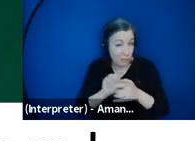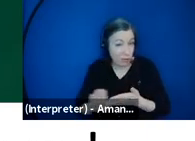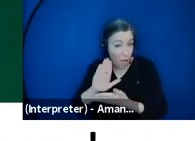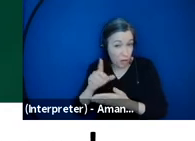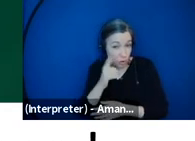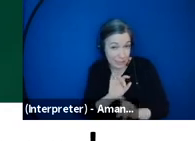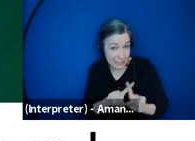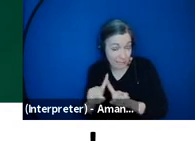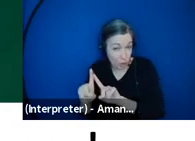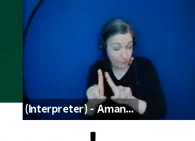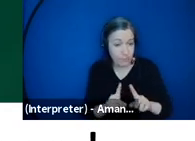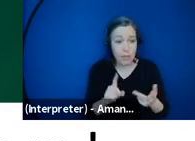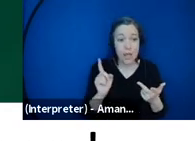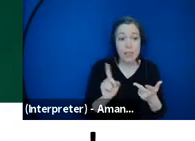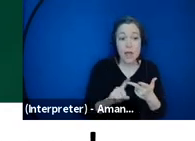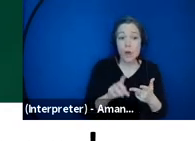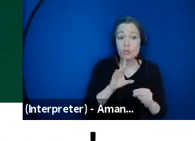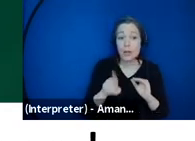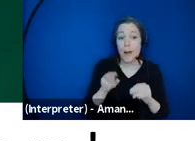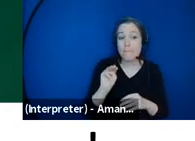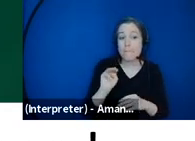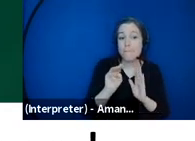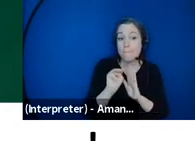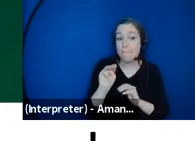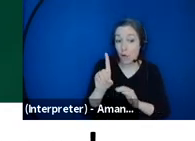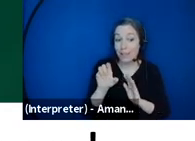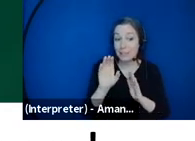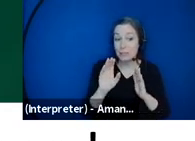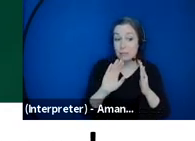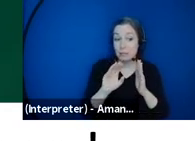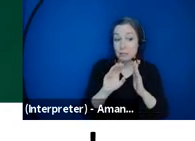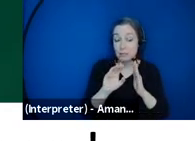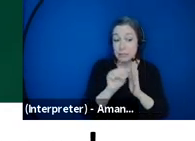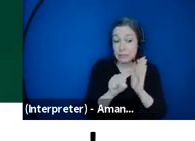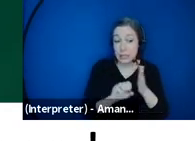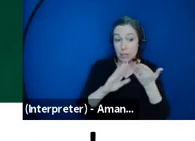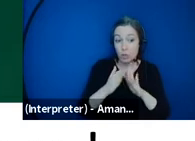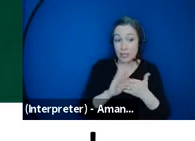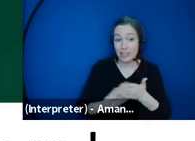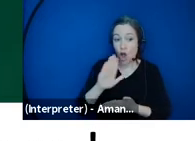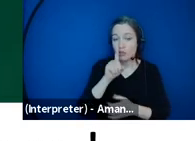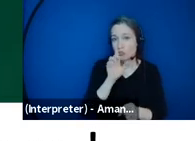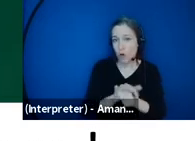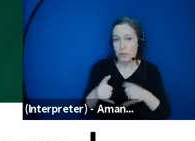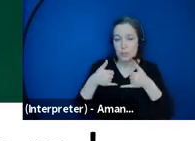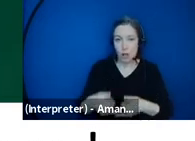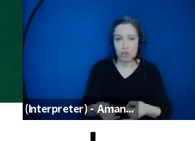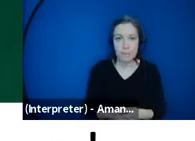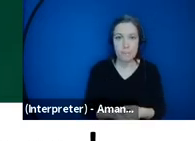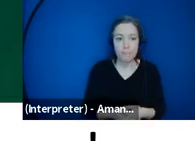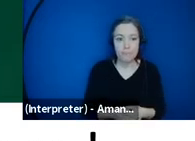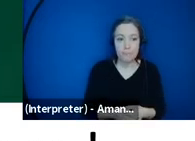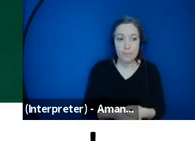Community College promise scholarship. So for those of you that are not aware, the state of Maryland does offer a program for free